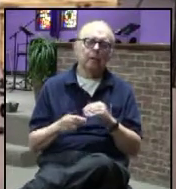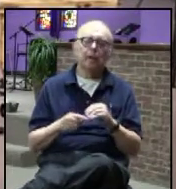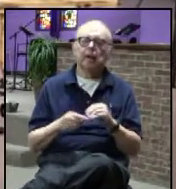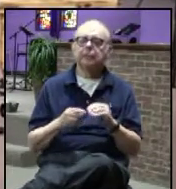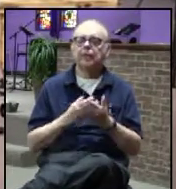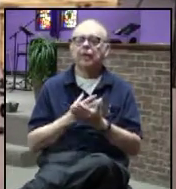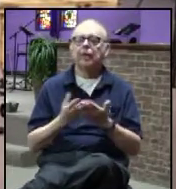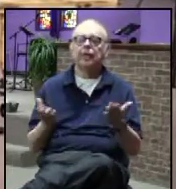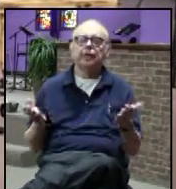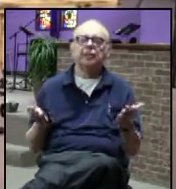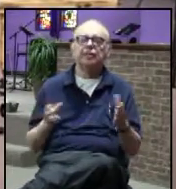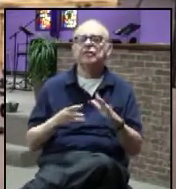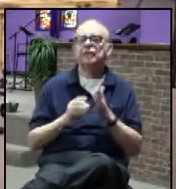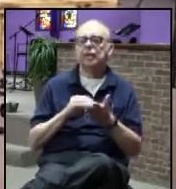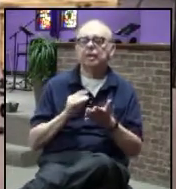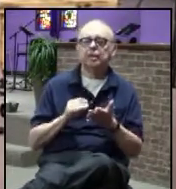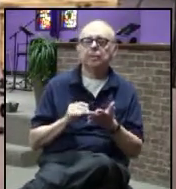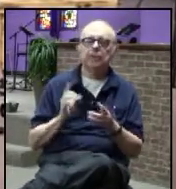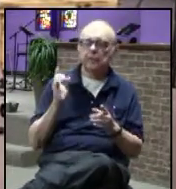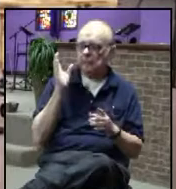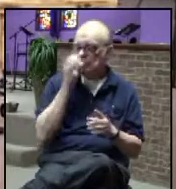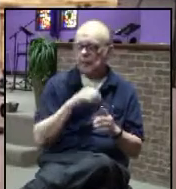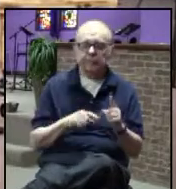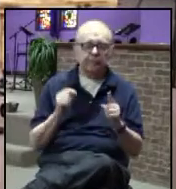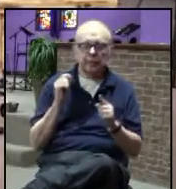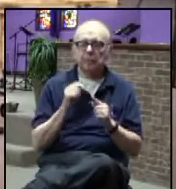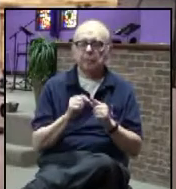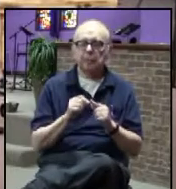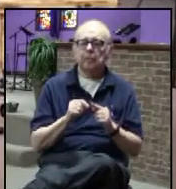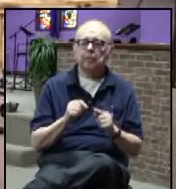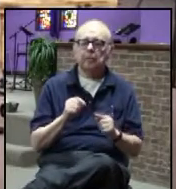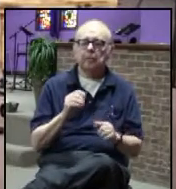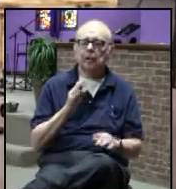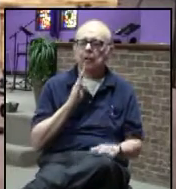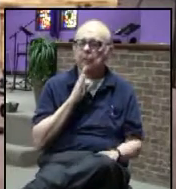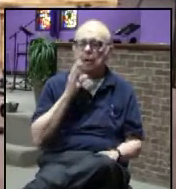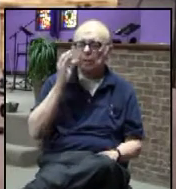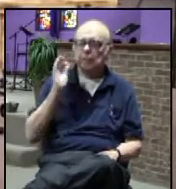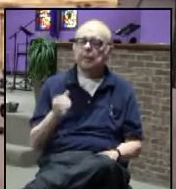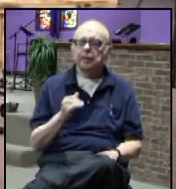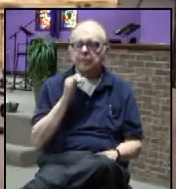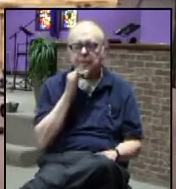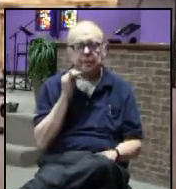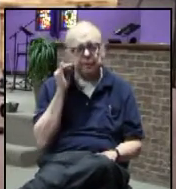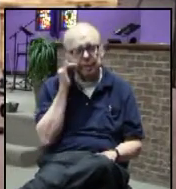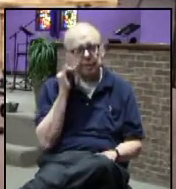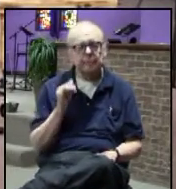we've missed the point. I was talking to a pastor yesterday,